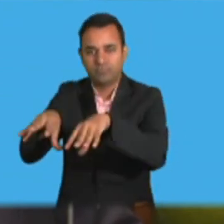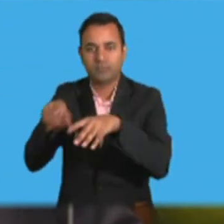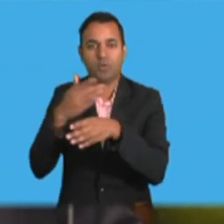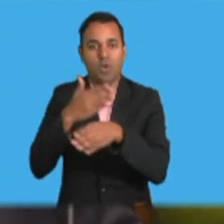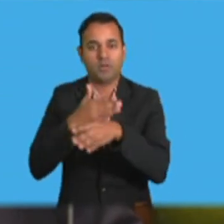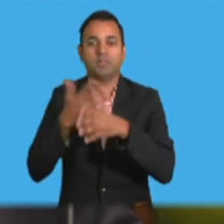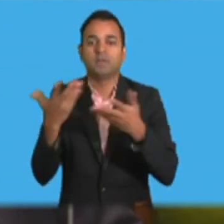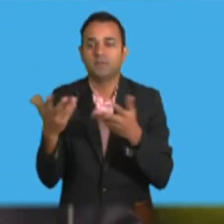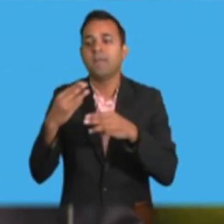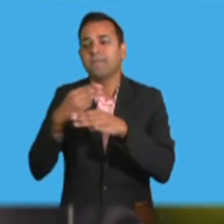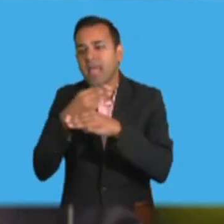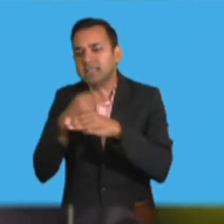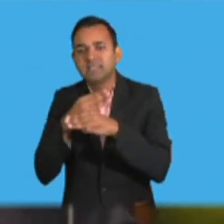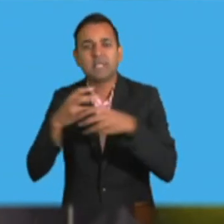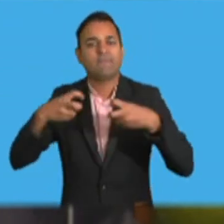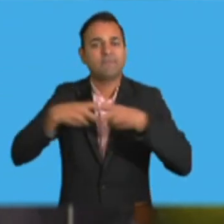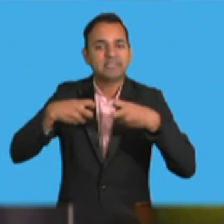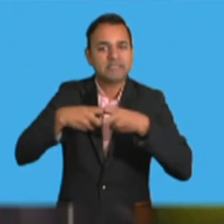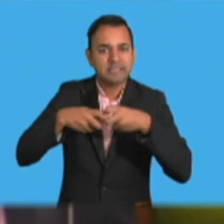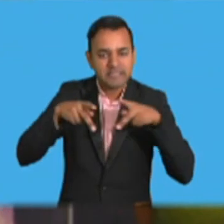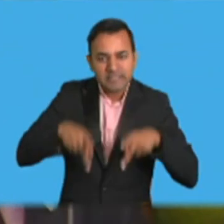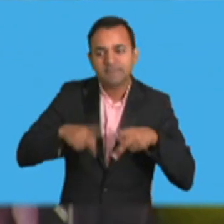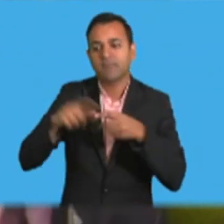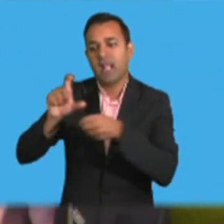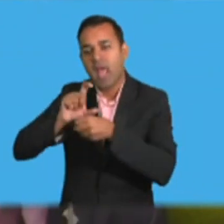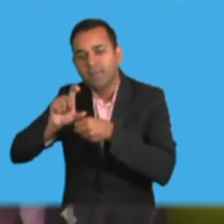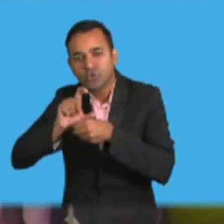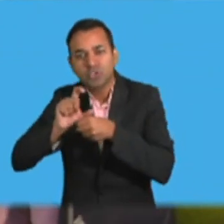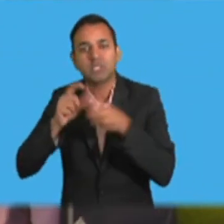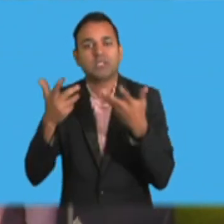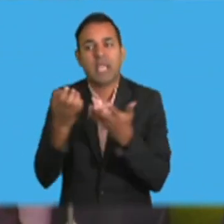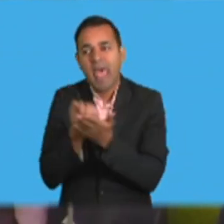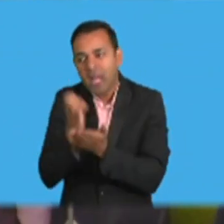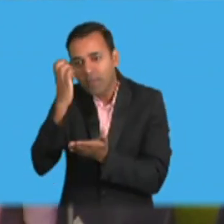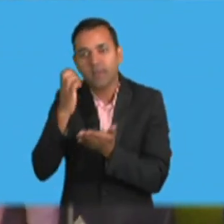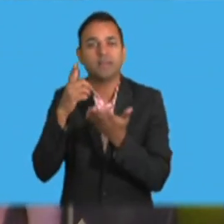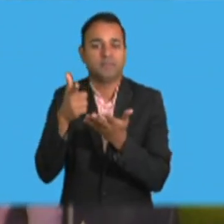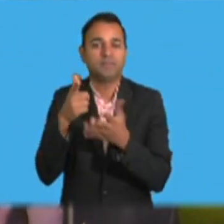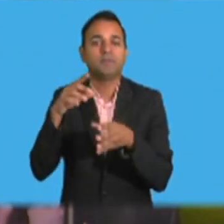computers, biology, chemistry, and home economics, and we hope to have them filled up soon. Thank you, Mr. Speaker.